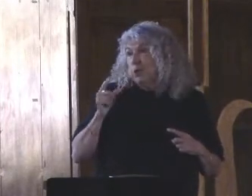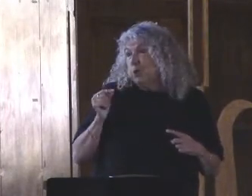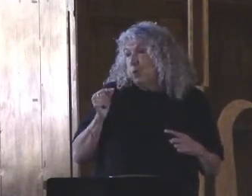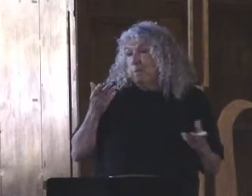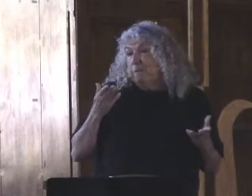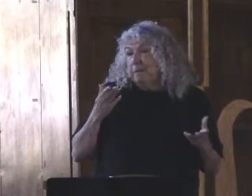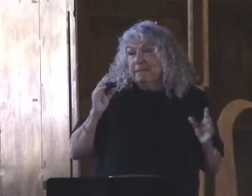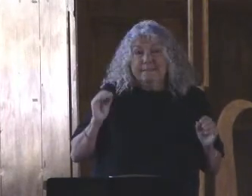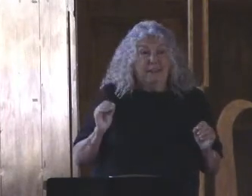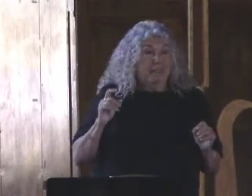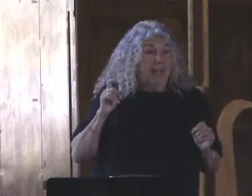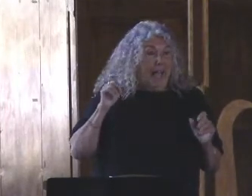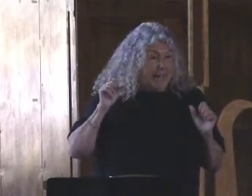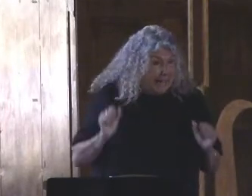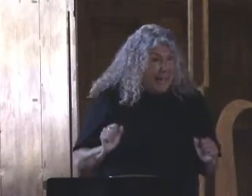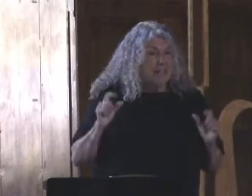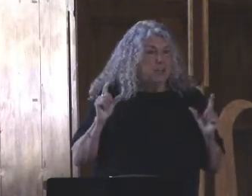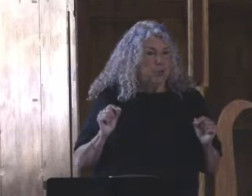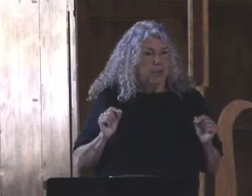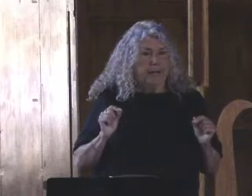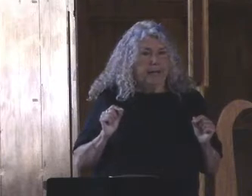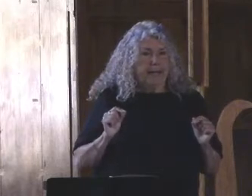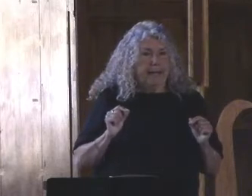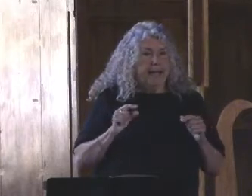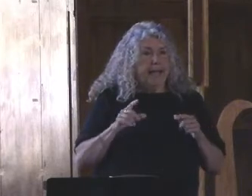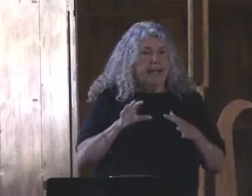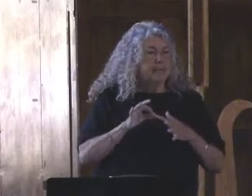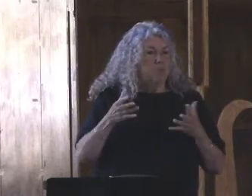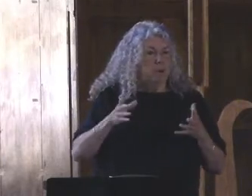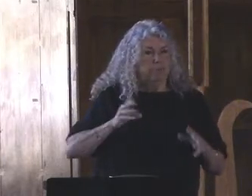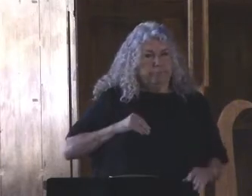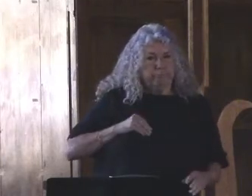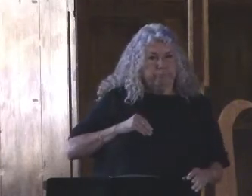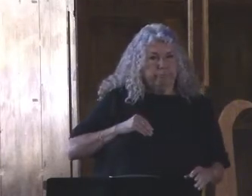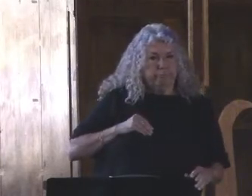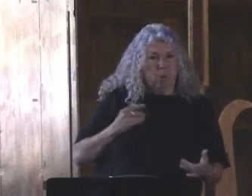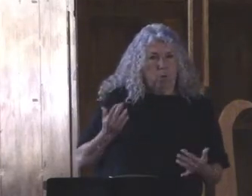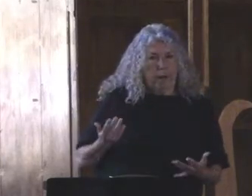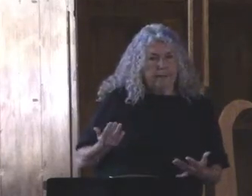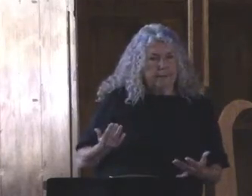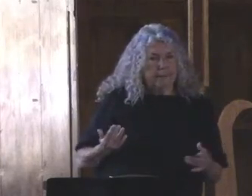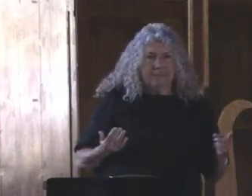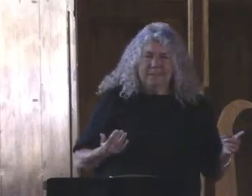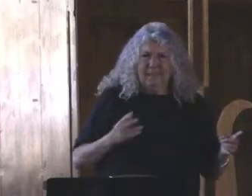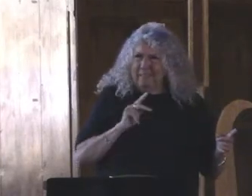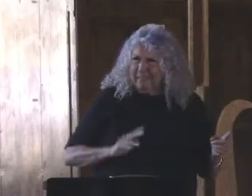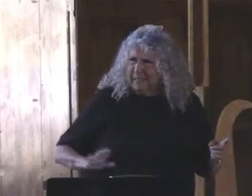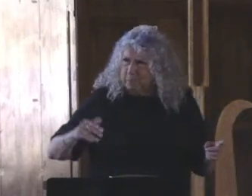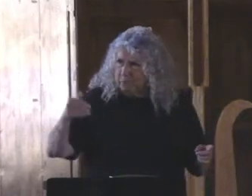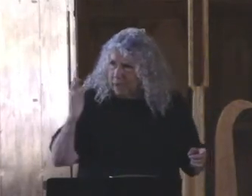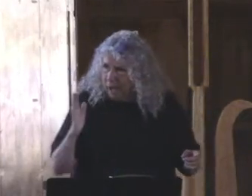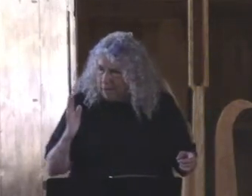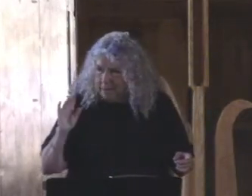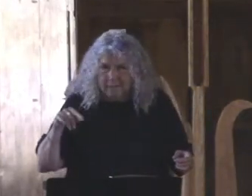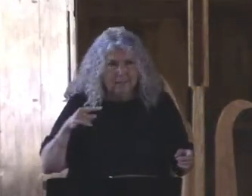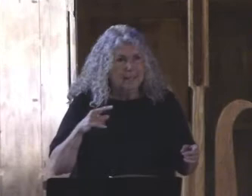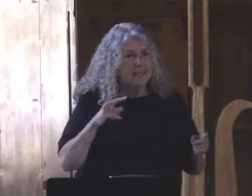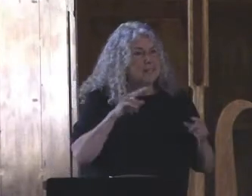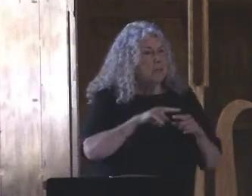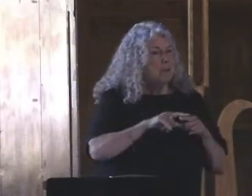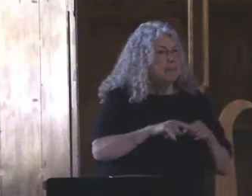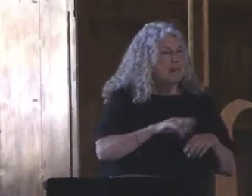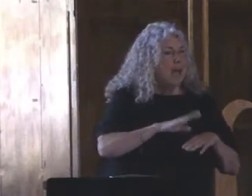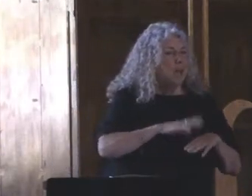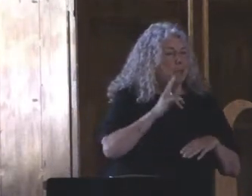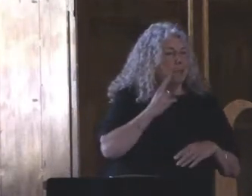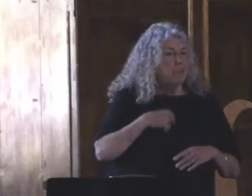do. Maybe there's nothing I even can do except sit back and wait. But whether the kingdom of God comes into this world depends a great